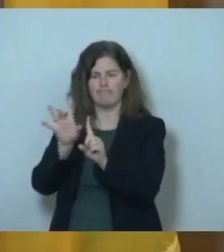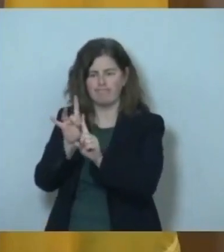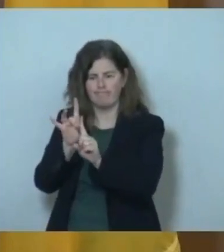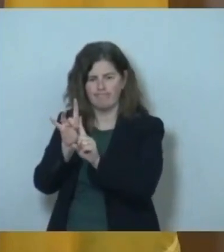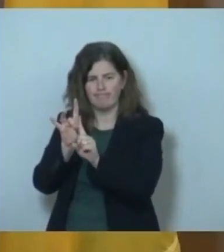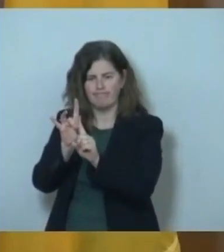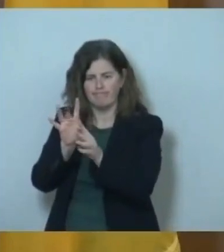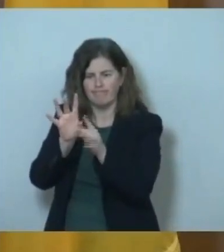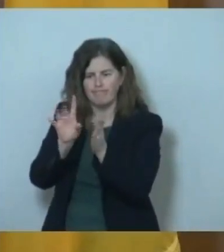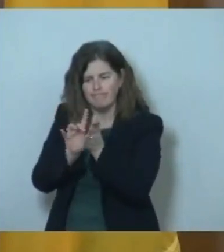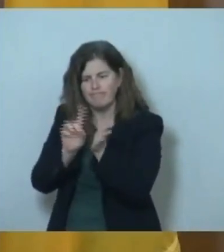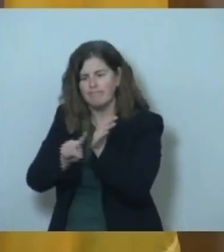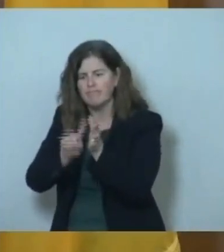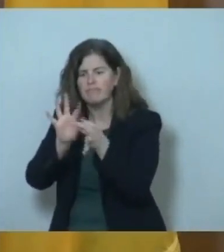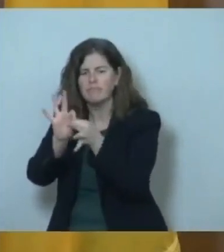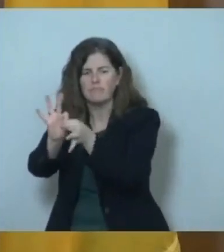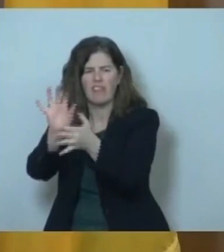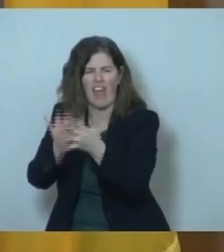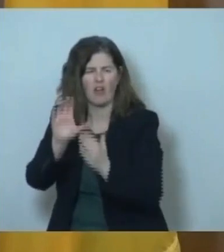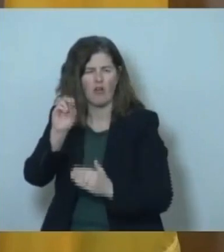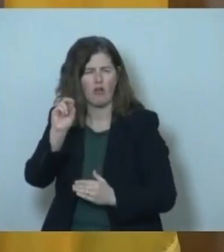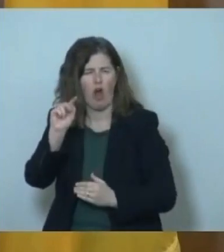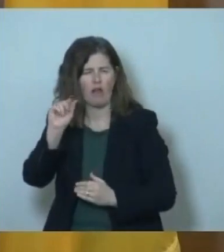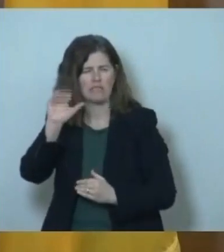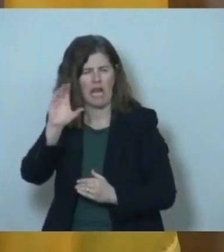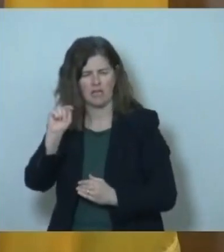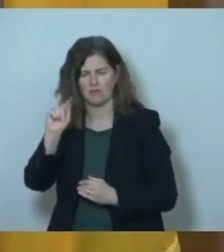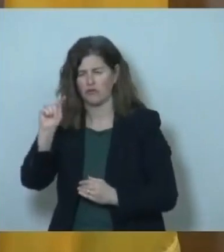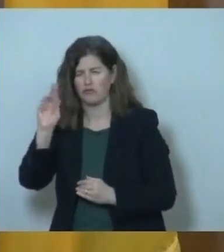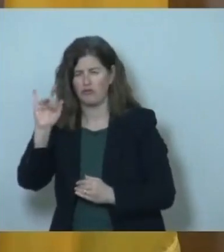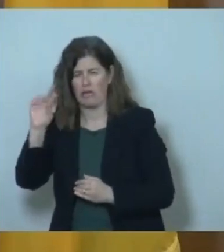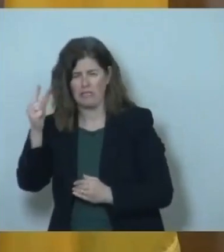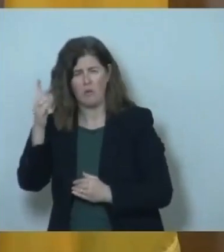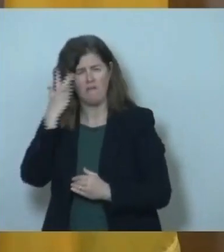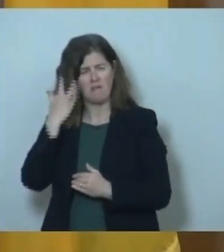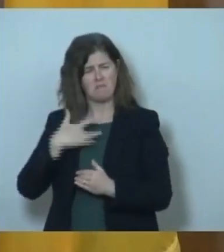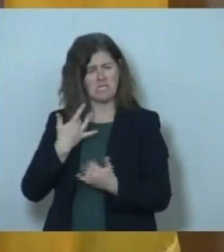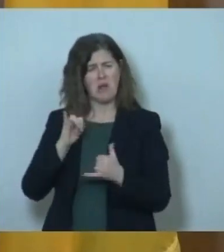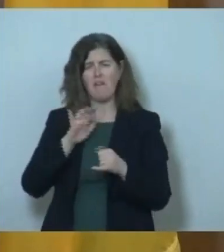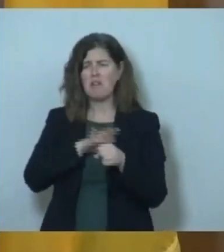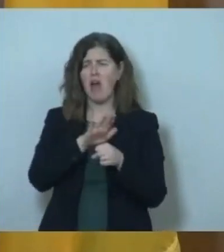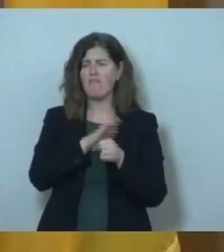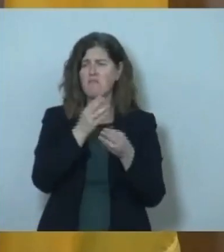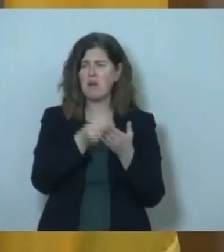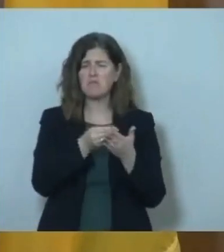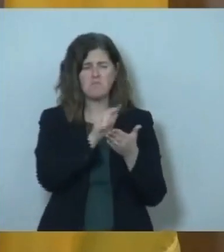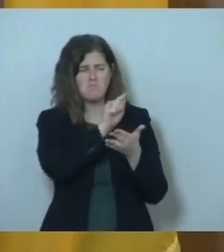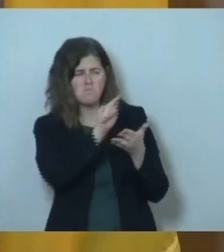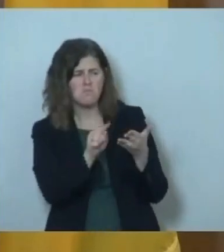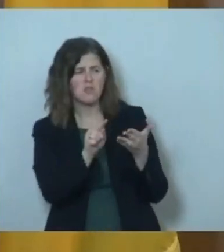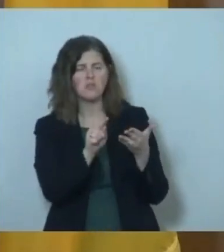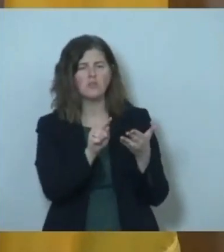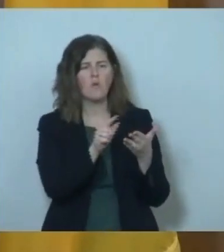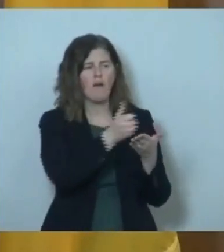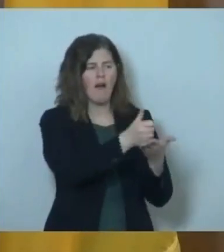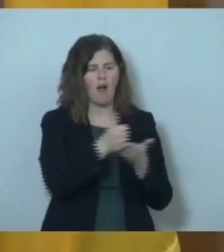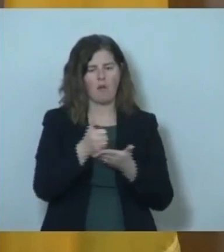done. And we think that there's sufficient resources, still lining it up, to make sure that we can get some economic investments